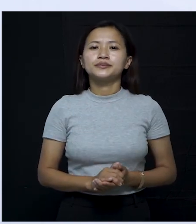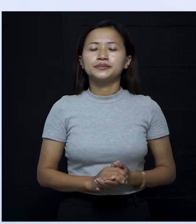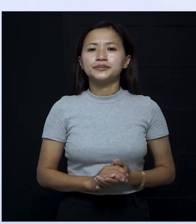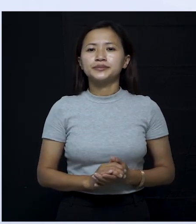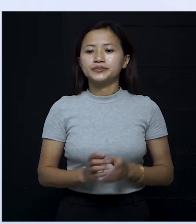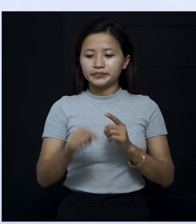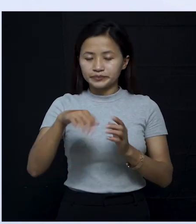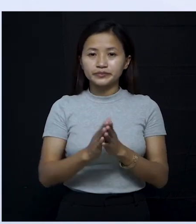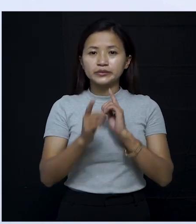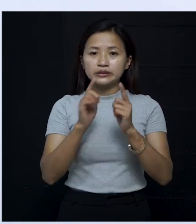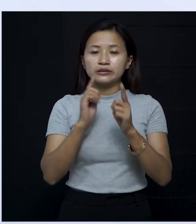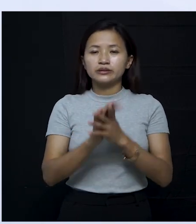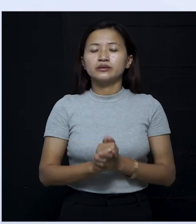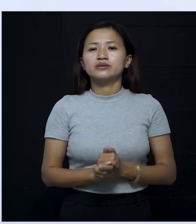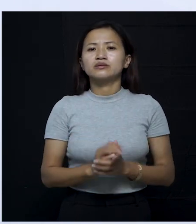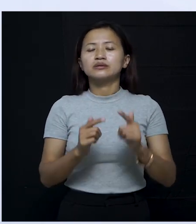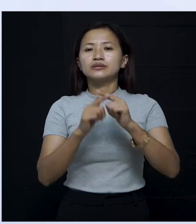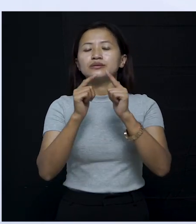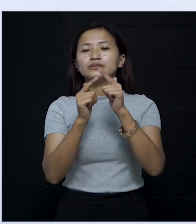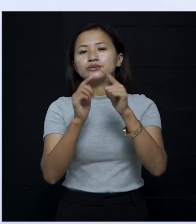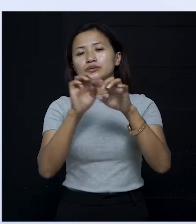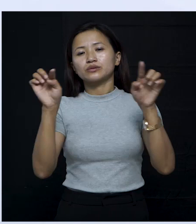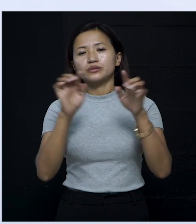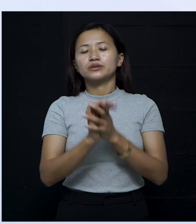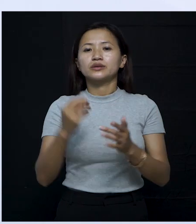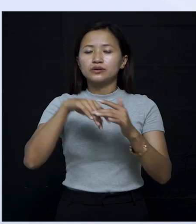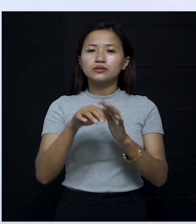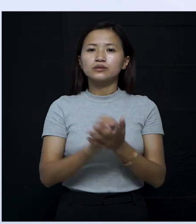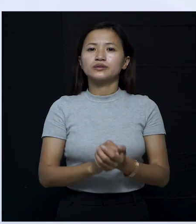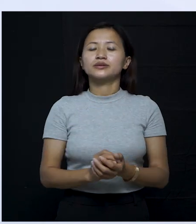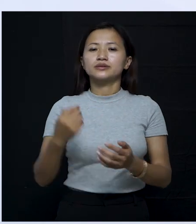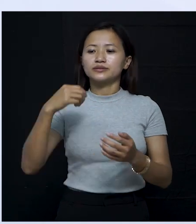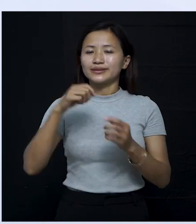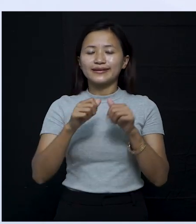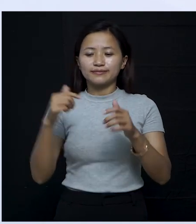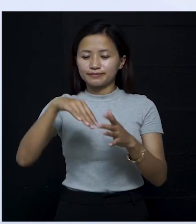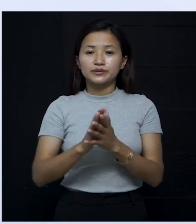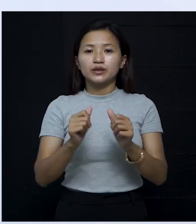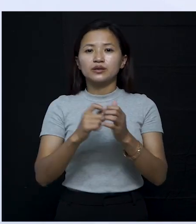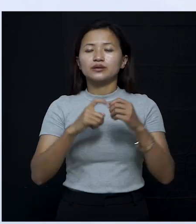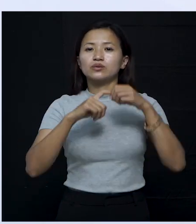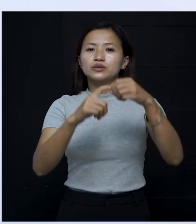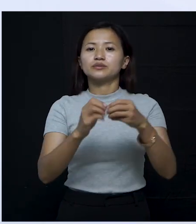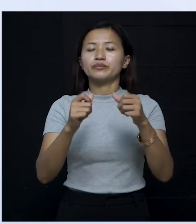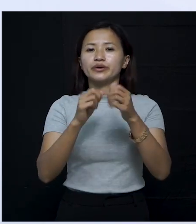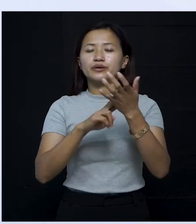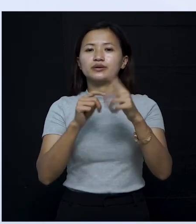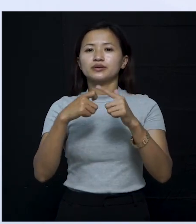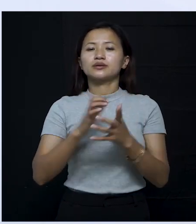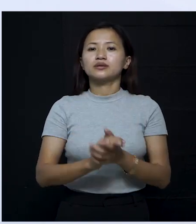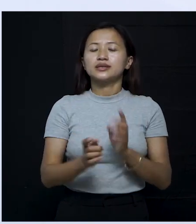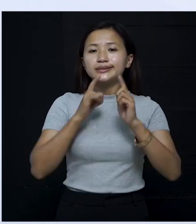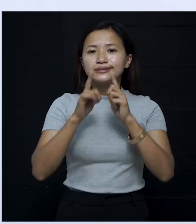I'm going to discuss on those topics that were included there in the question bank, okay? So the first topic that we will